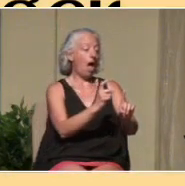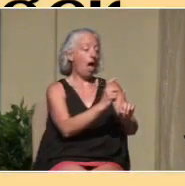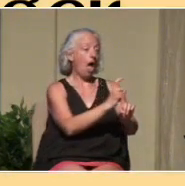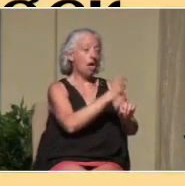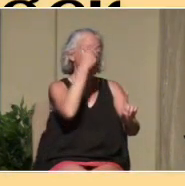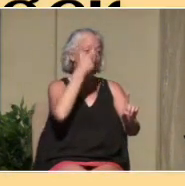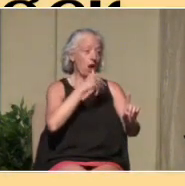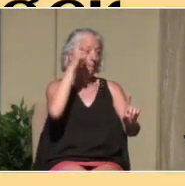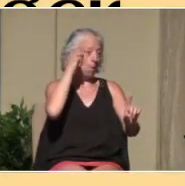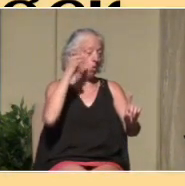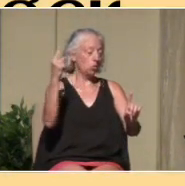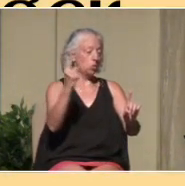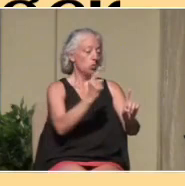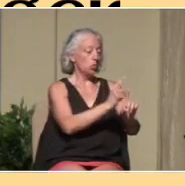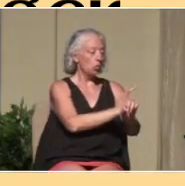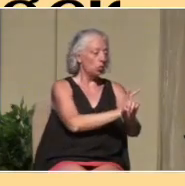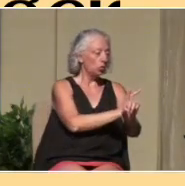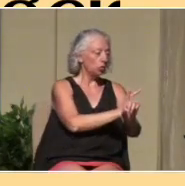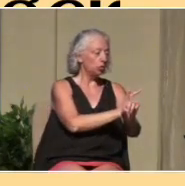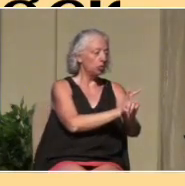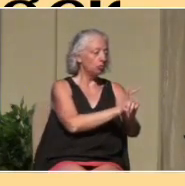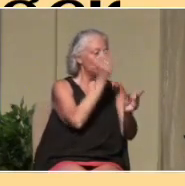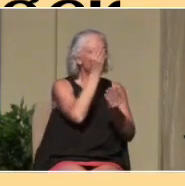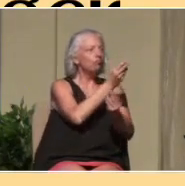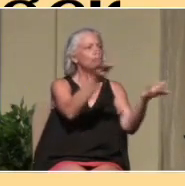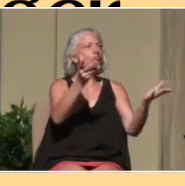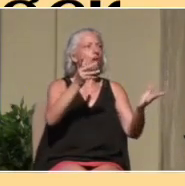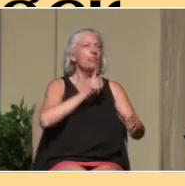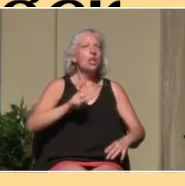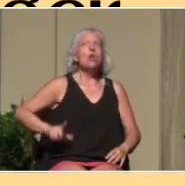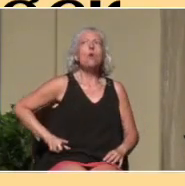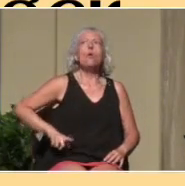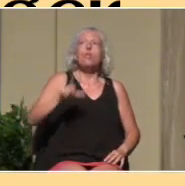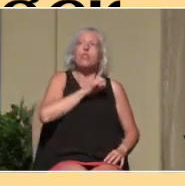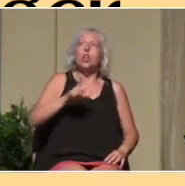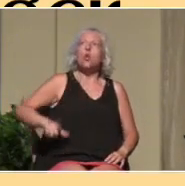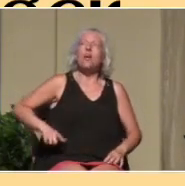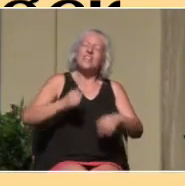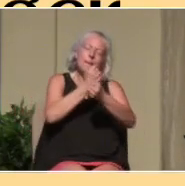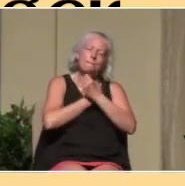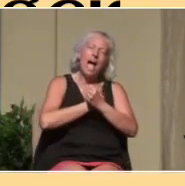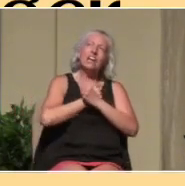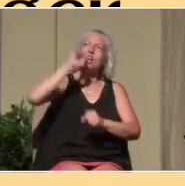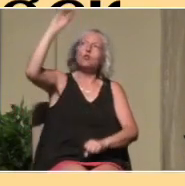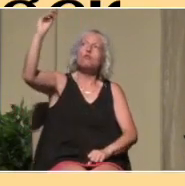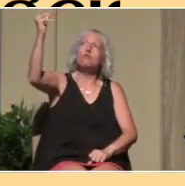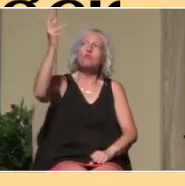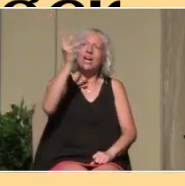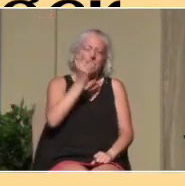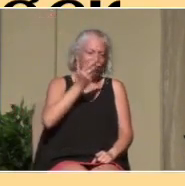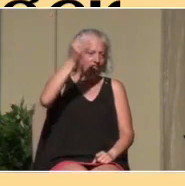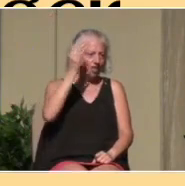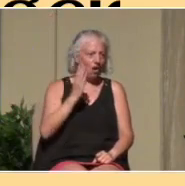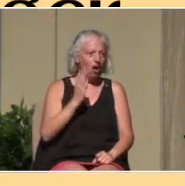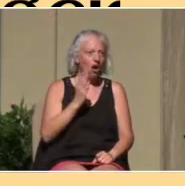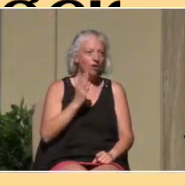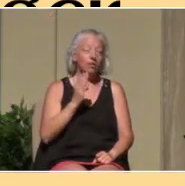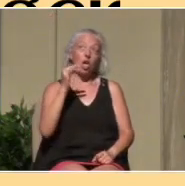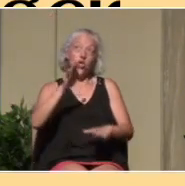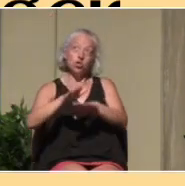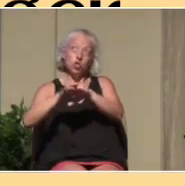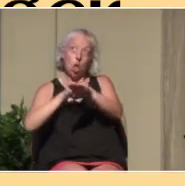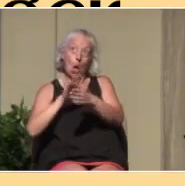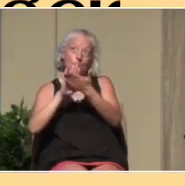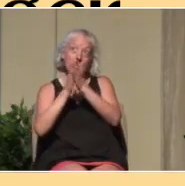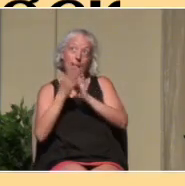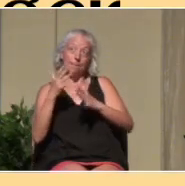Moses, proclaiming, the Lord, the compassionate and gracious God, slow to